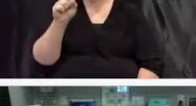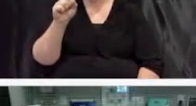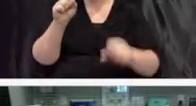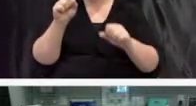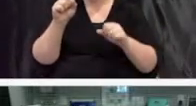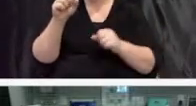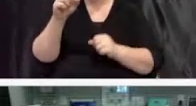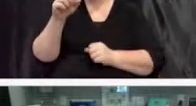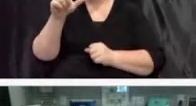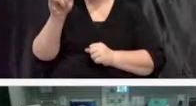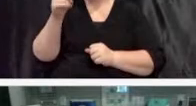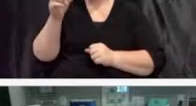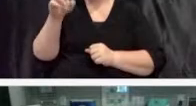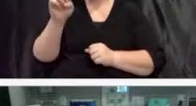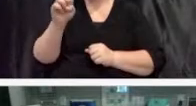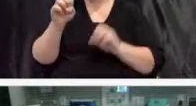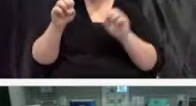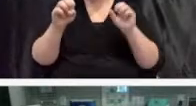Latour, Yes.